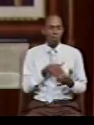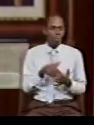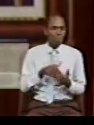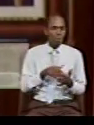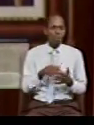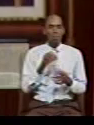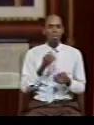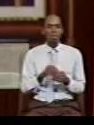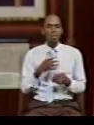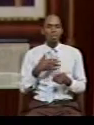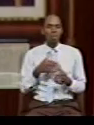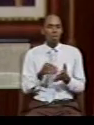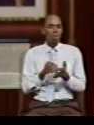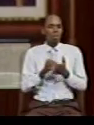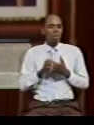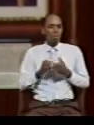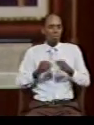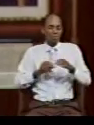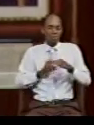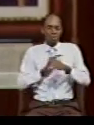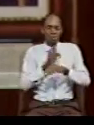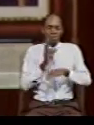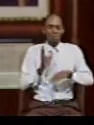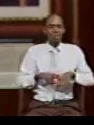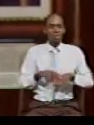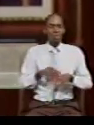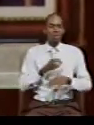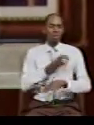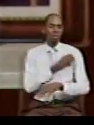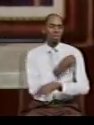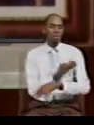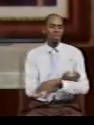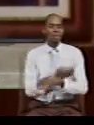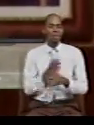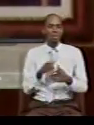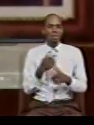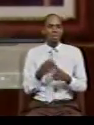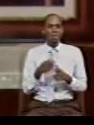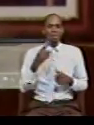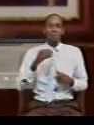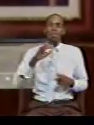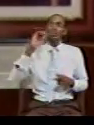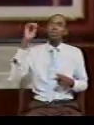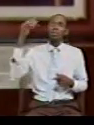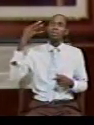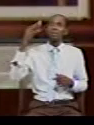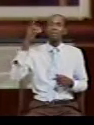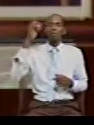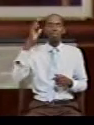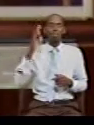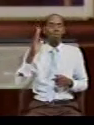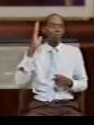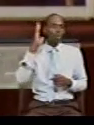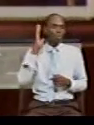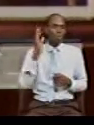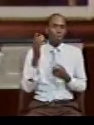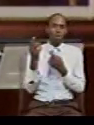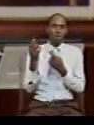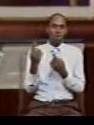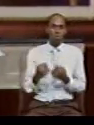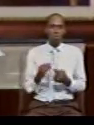own natural energy, then the grace of God coming from